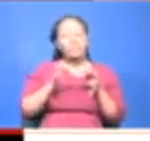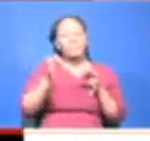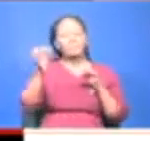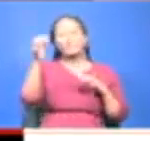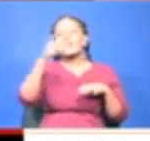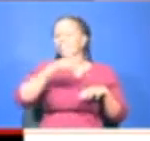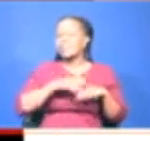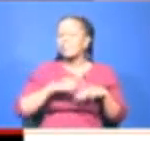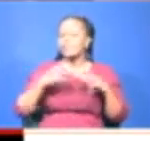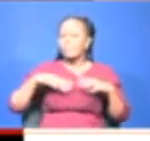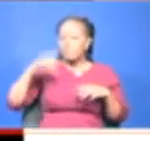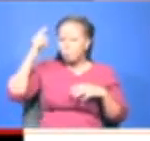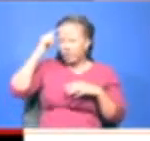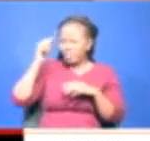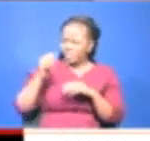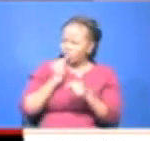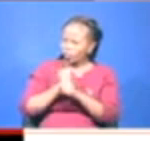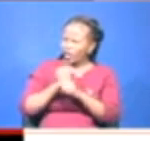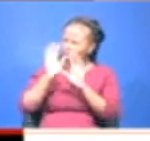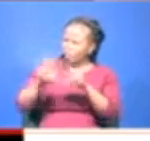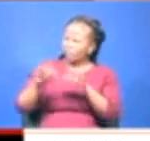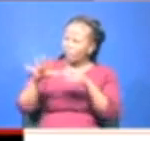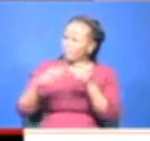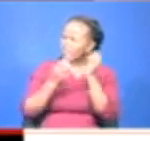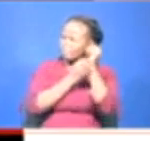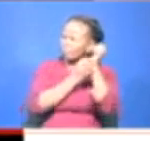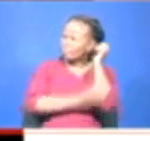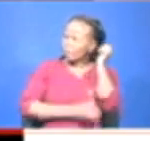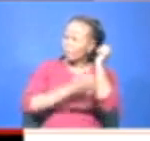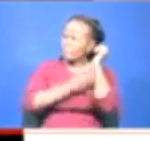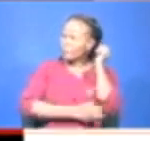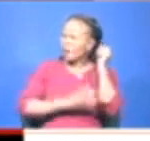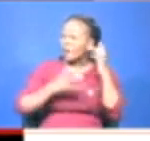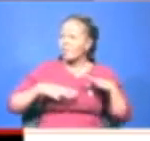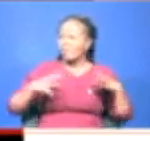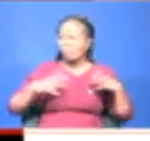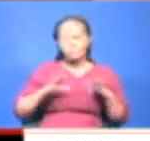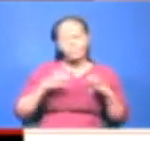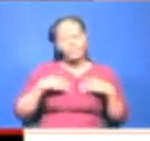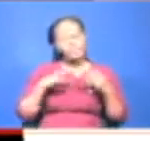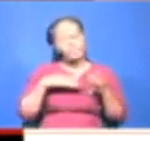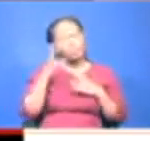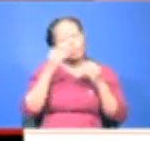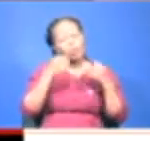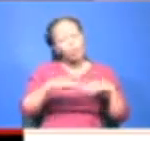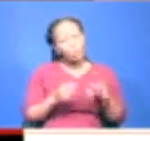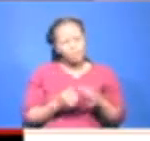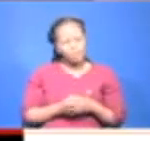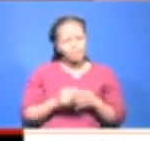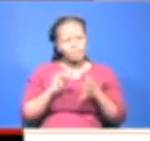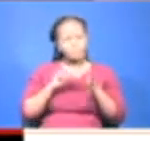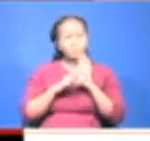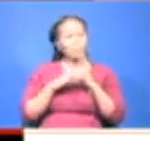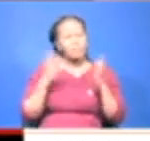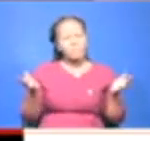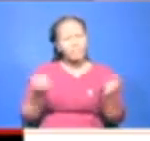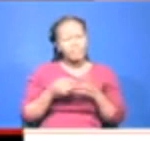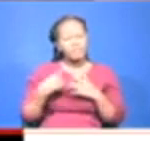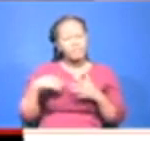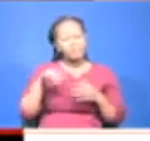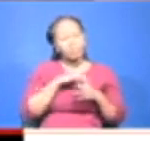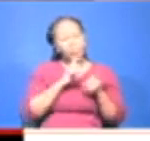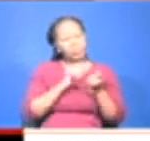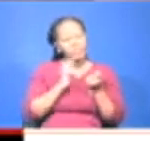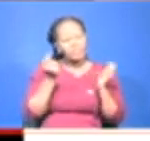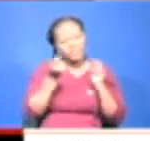poverty, with misery, with pain, with losses. And so how do we change that narrative? How